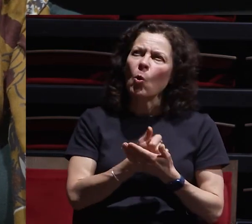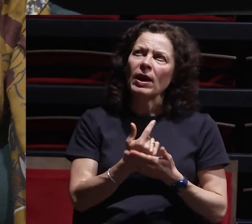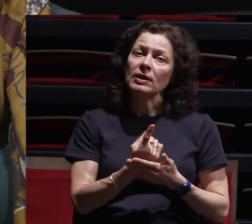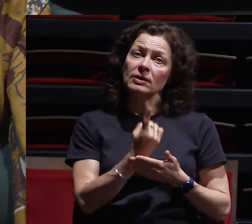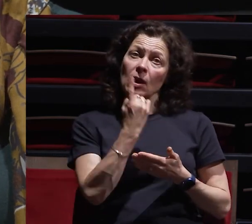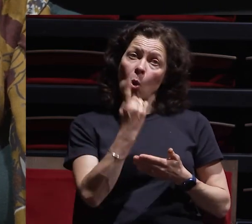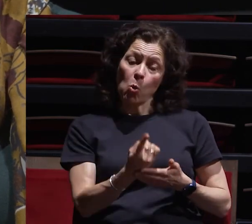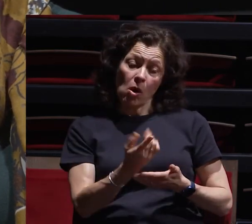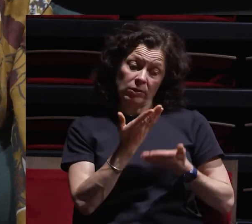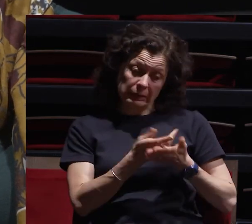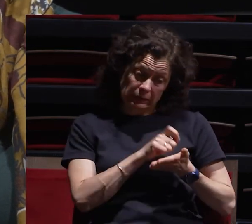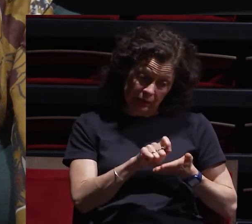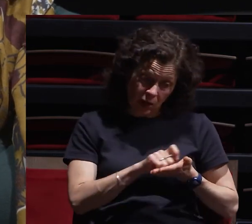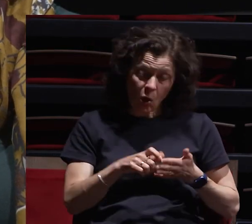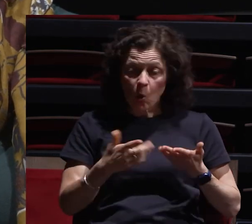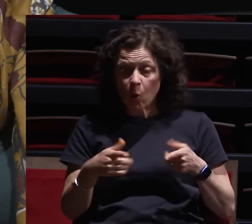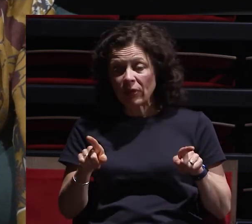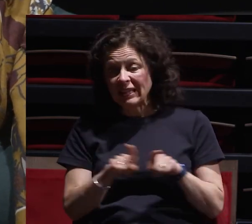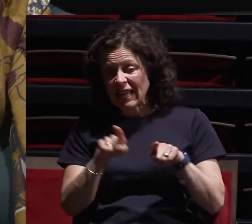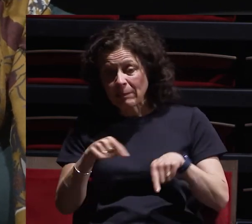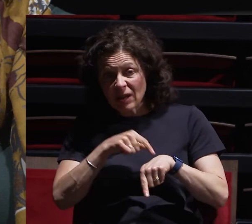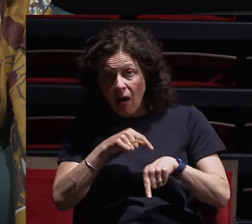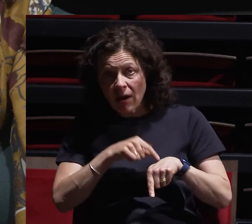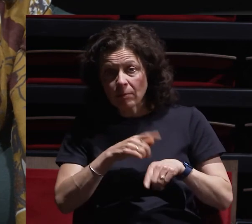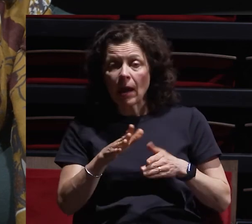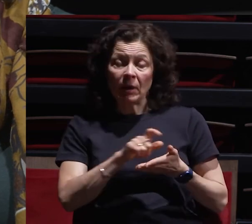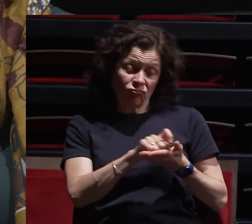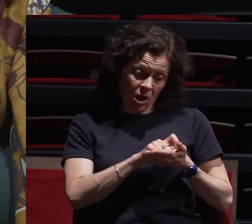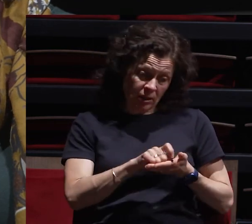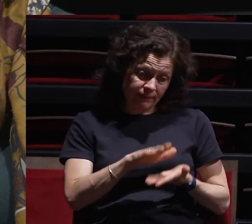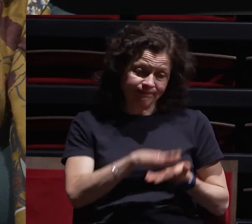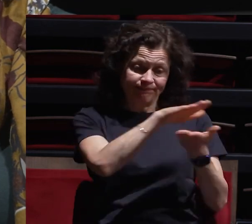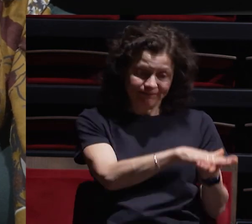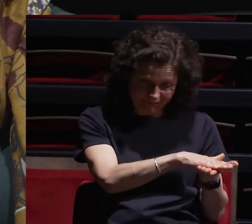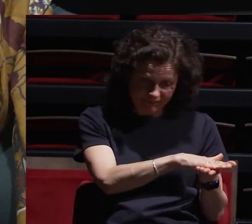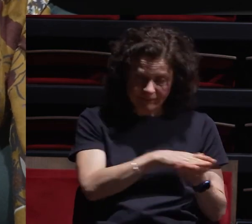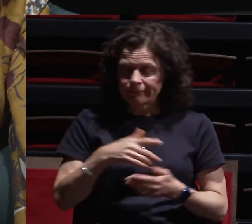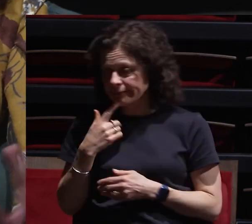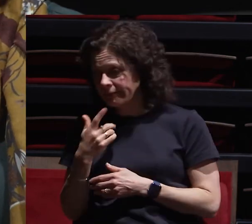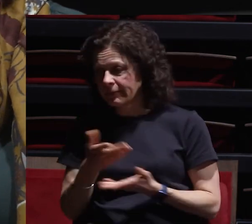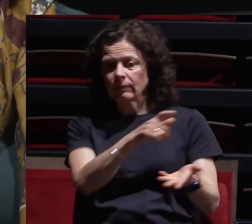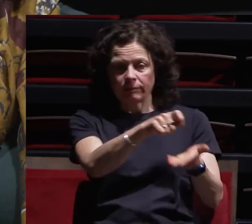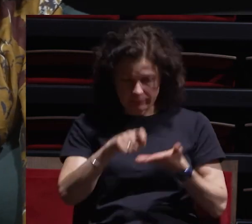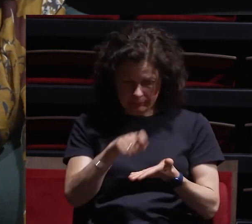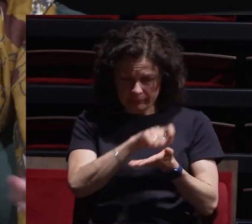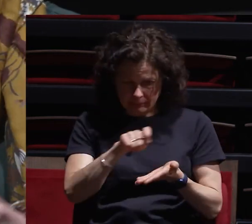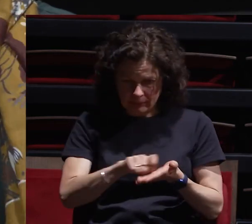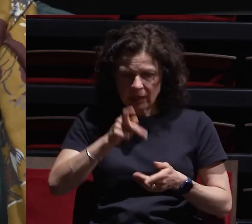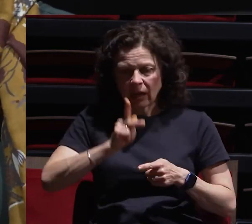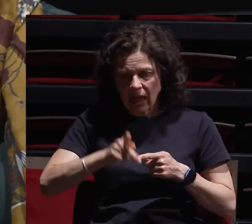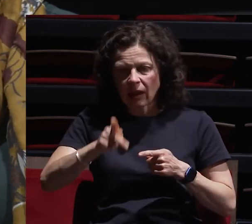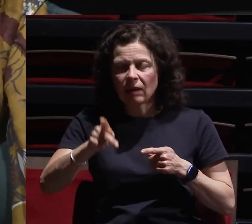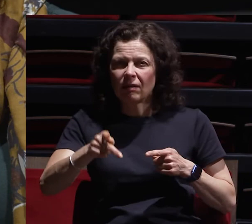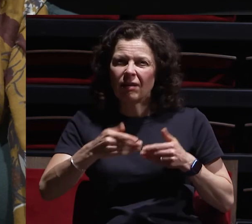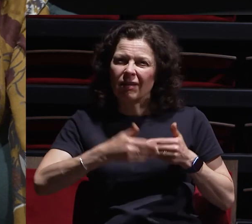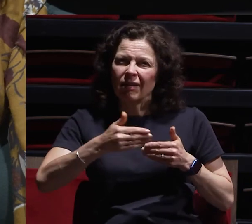But not necessarily in one sitting, not necessarily at the same time. It might be left for a little bit and then come, you know, there's things that go in the drawer and then come out